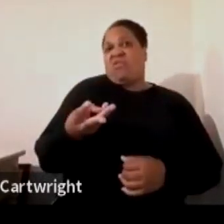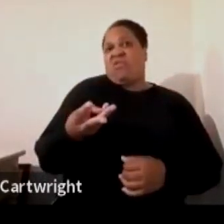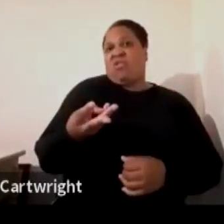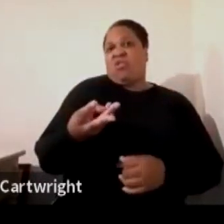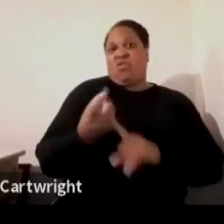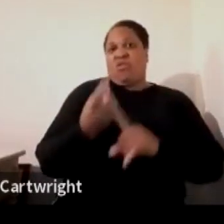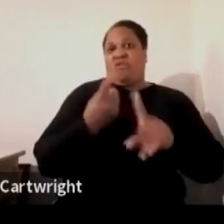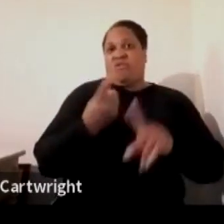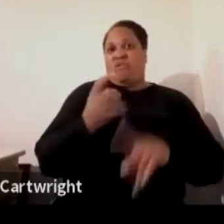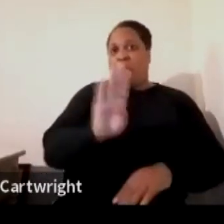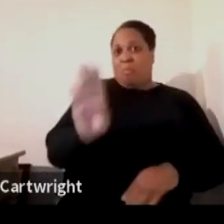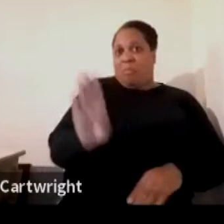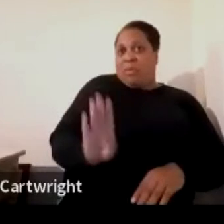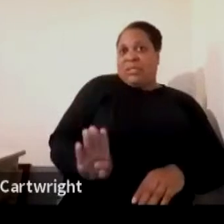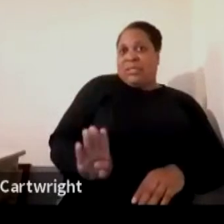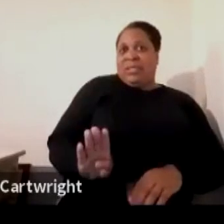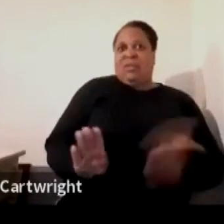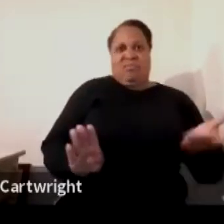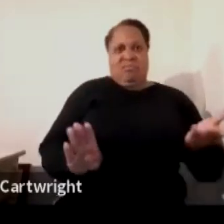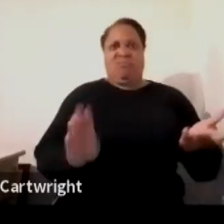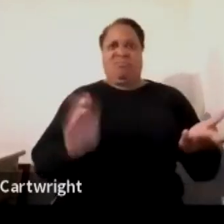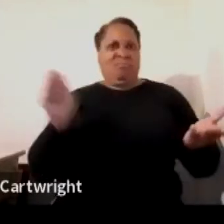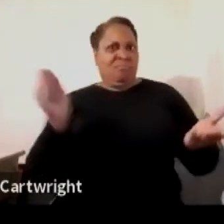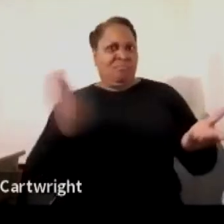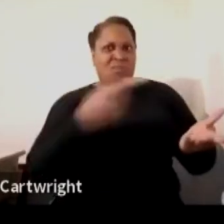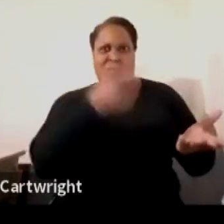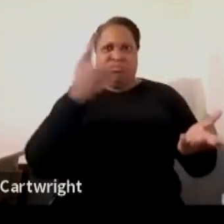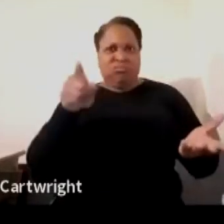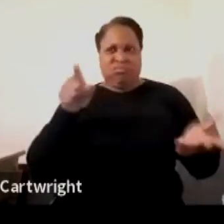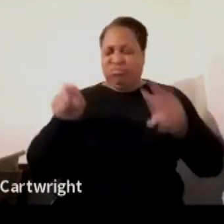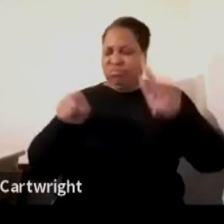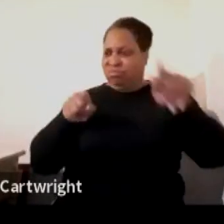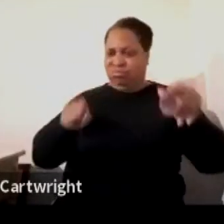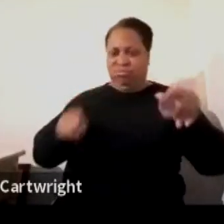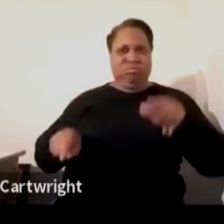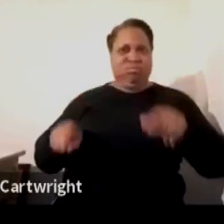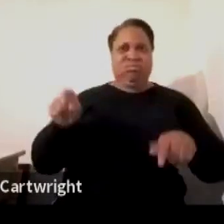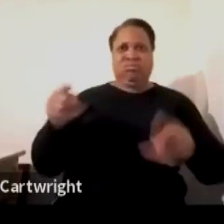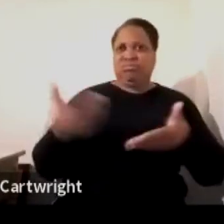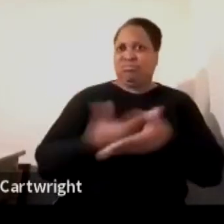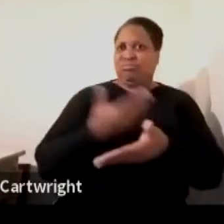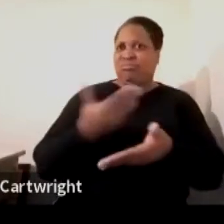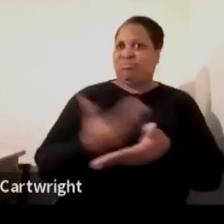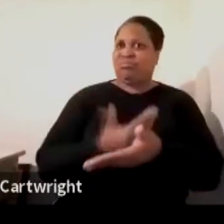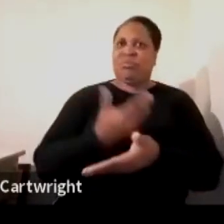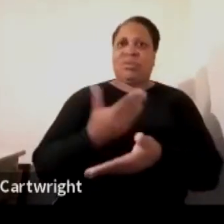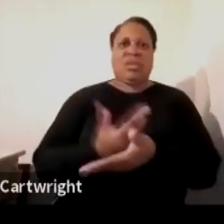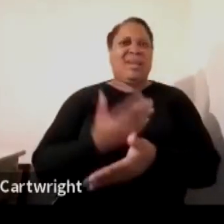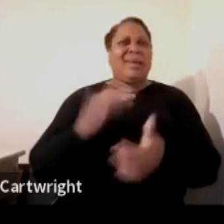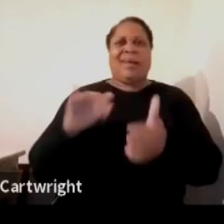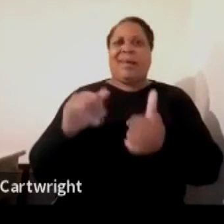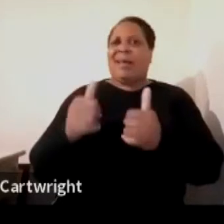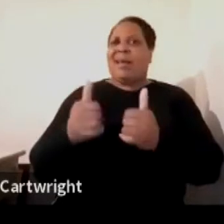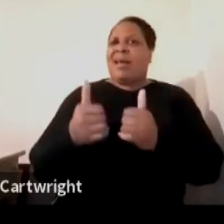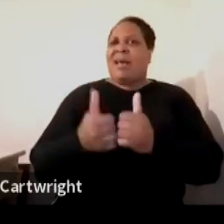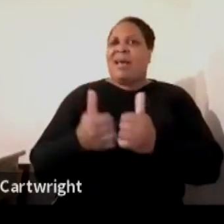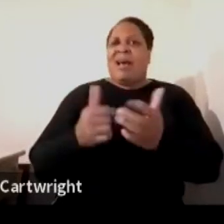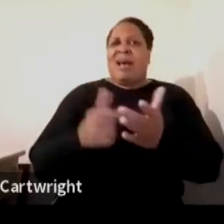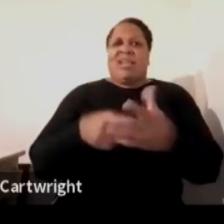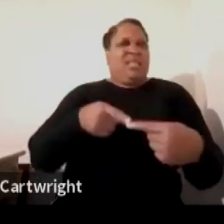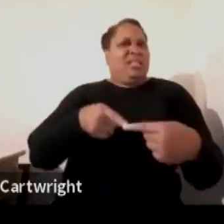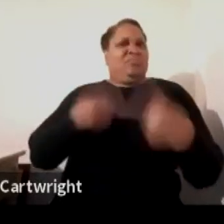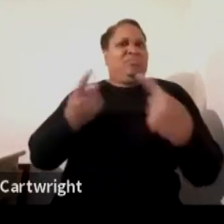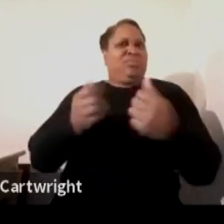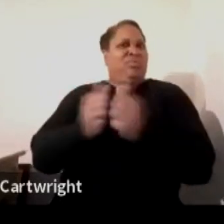Brazil. And all of these new strains, I think the main question, rightly, as you asked, is how does this affect vaccination? It's already shut